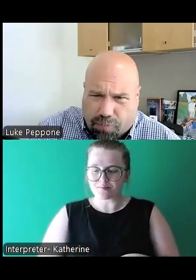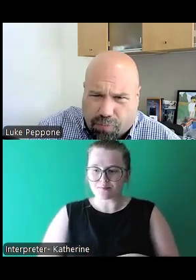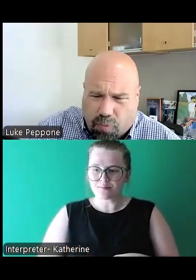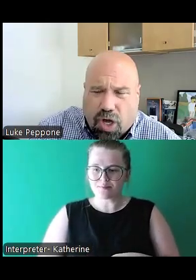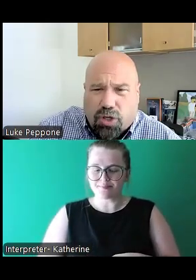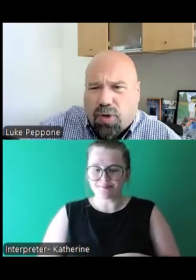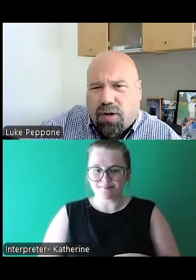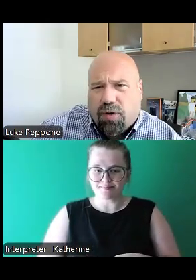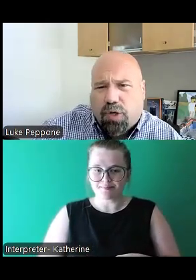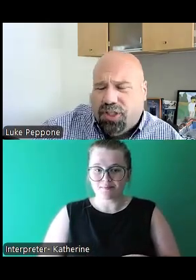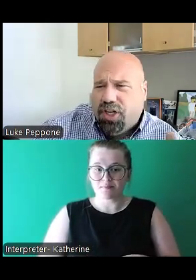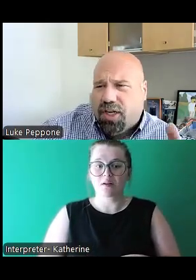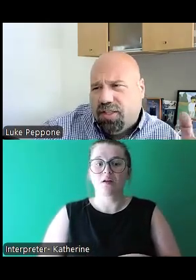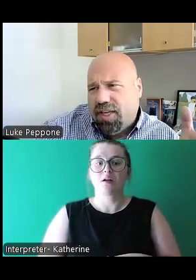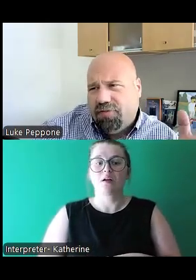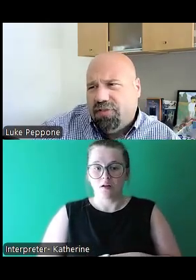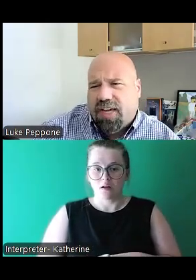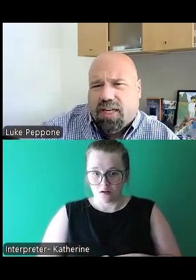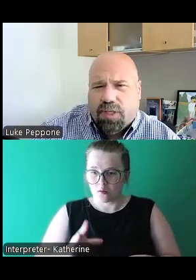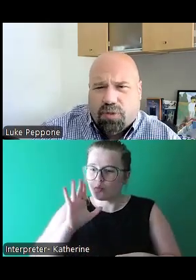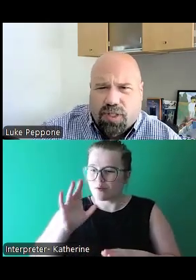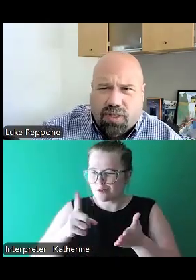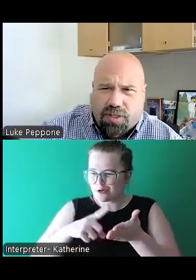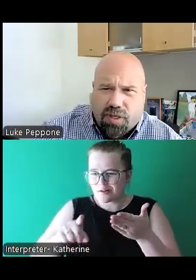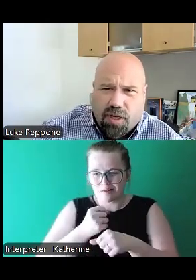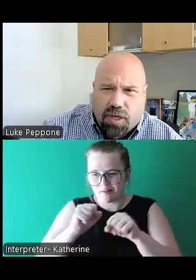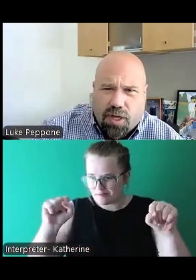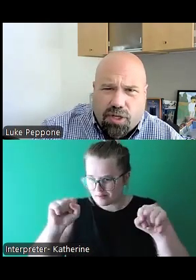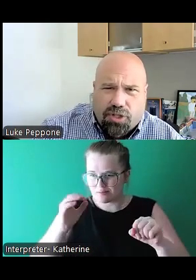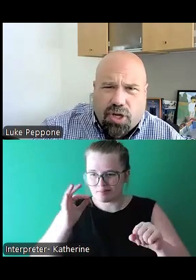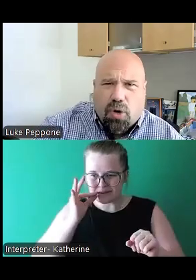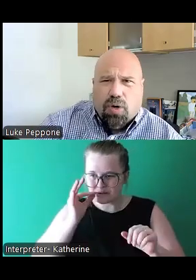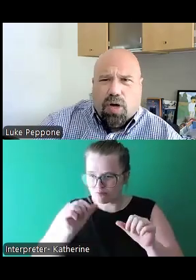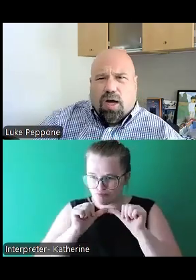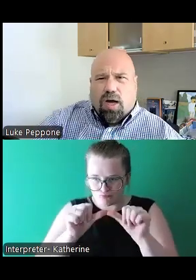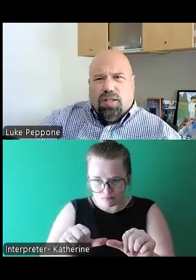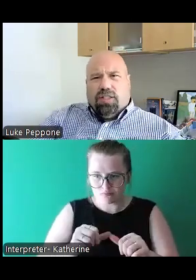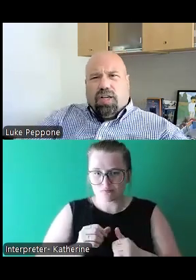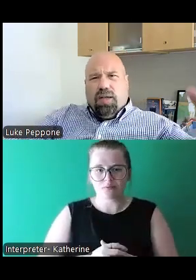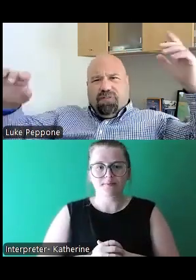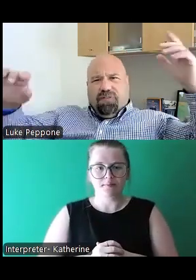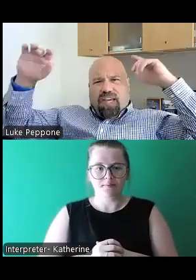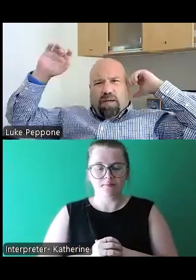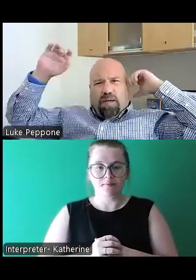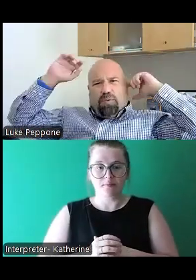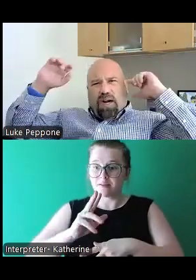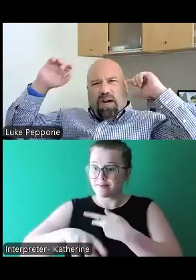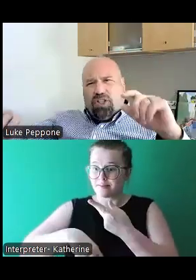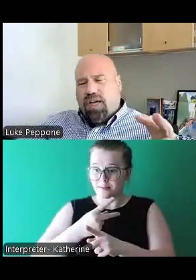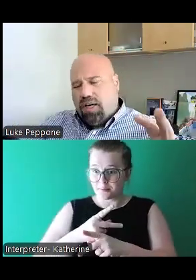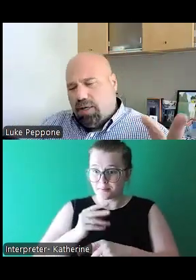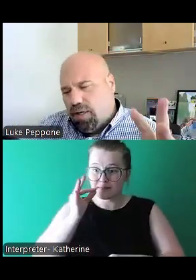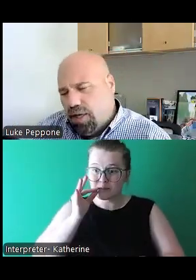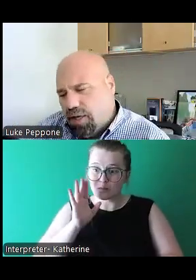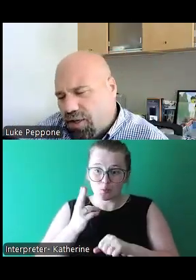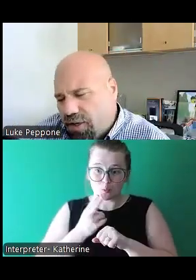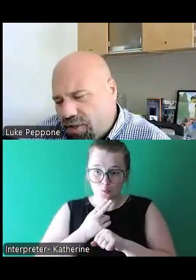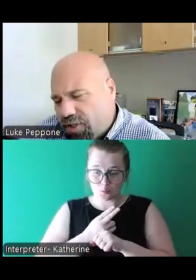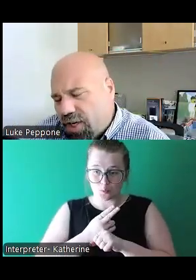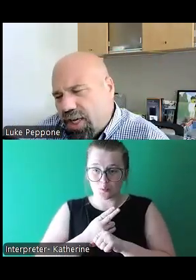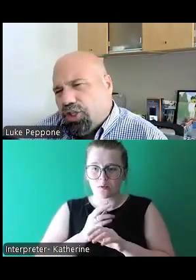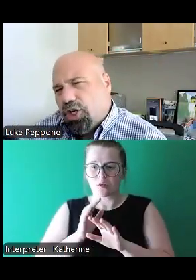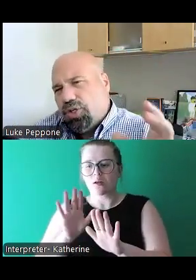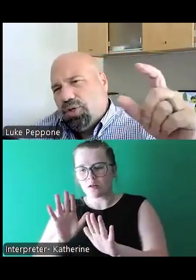so we also will be checking the safety of cannabis with this. So the type of cannabis we're actually gonna